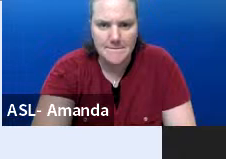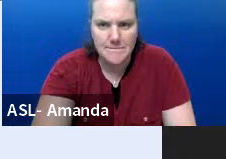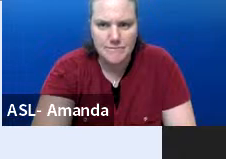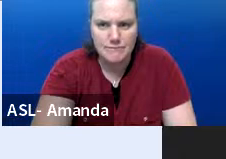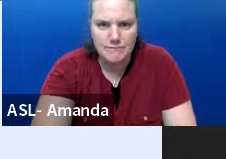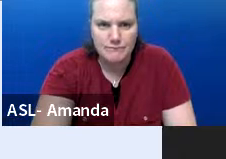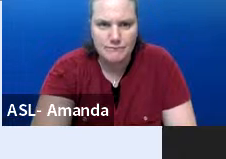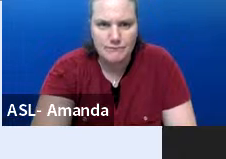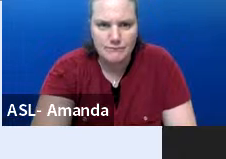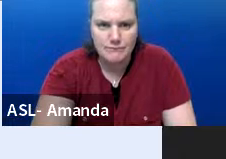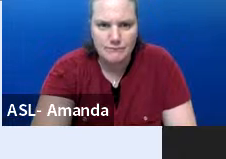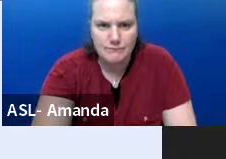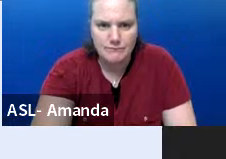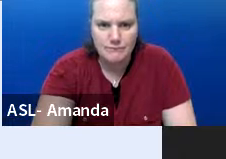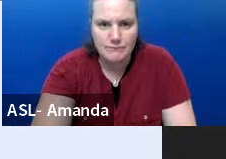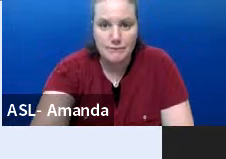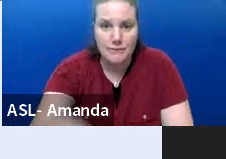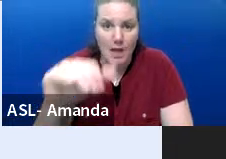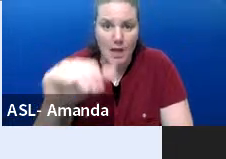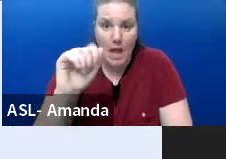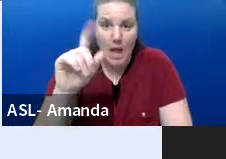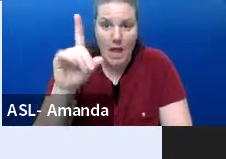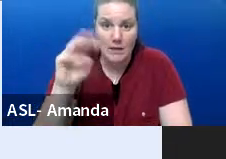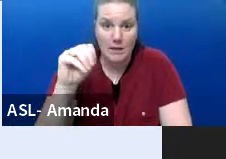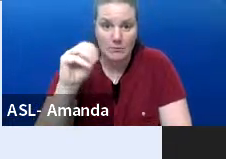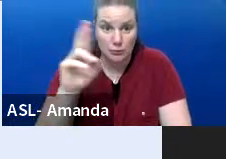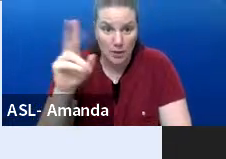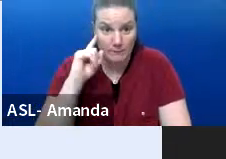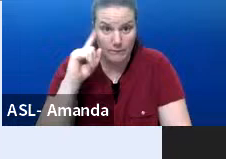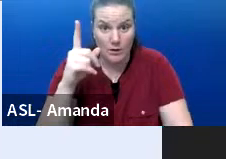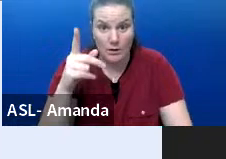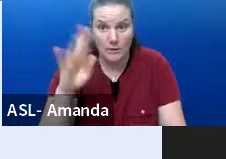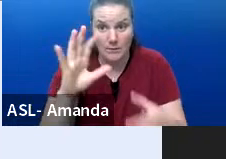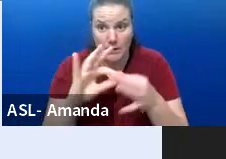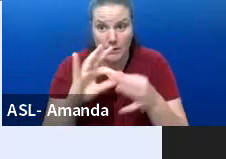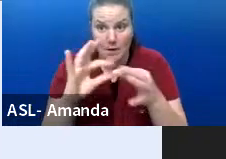All right, Adam, are you ready for public comment?